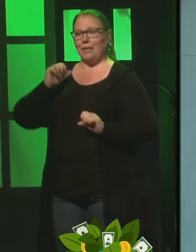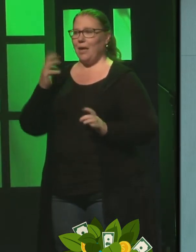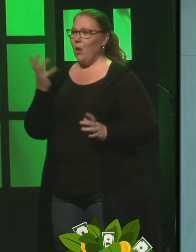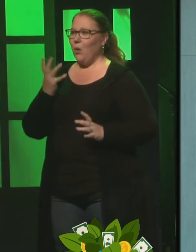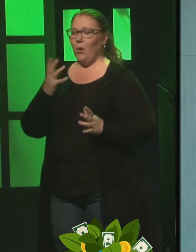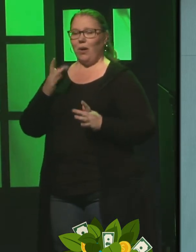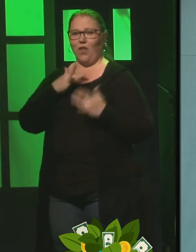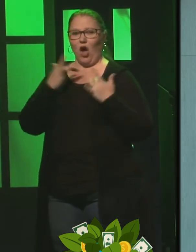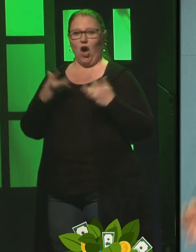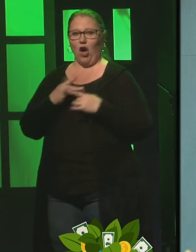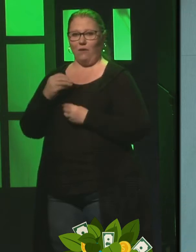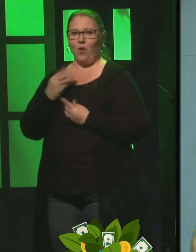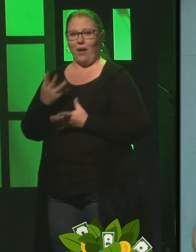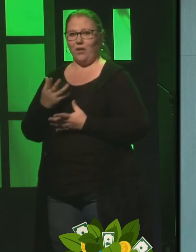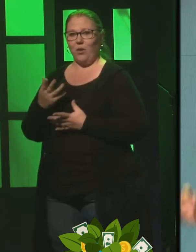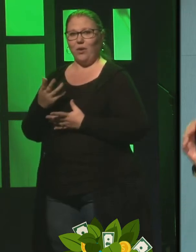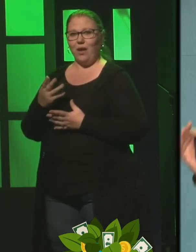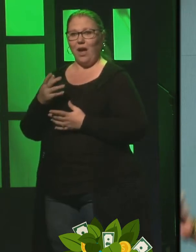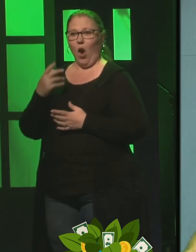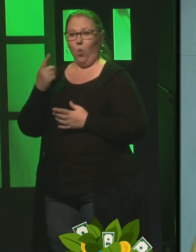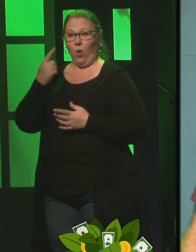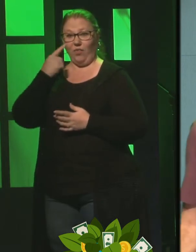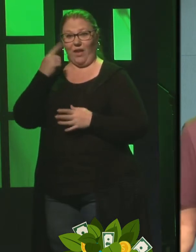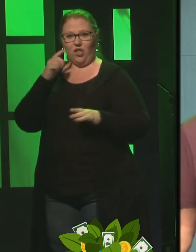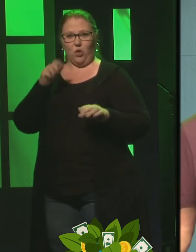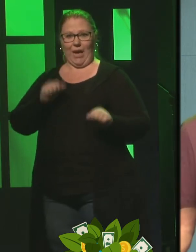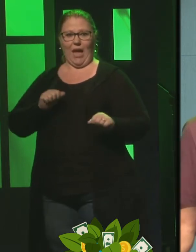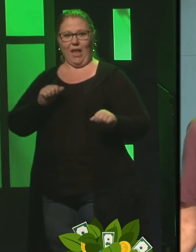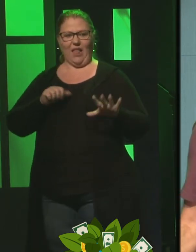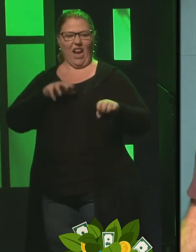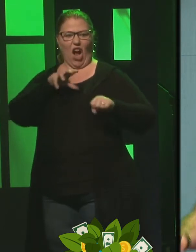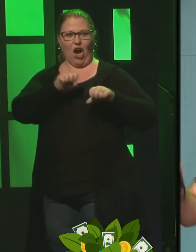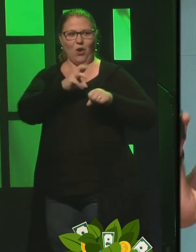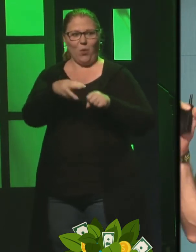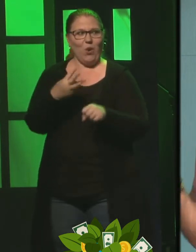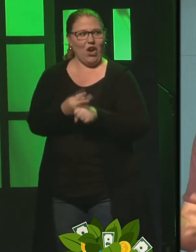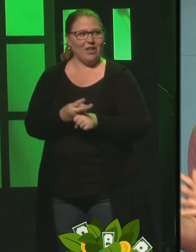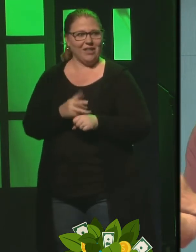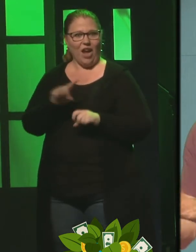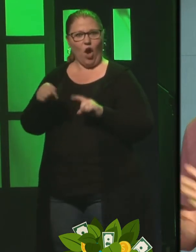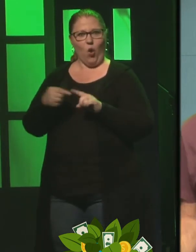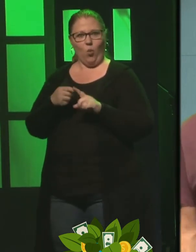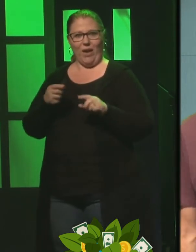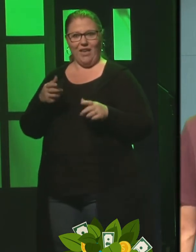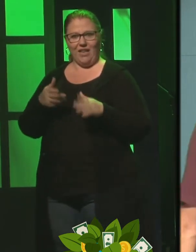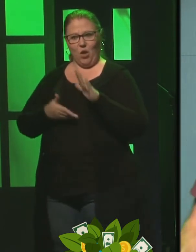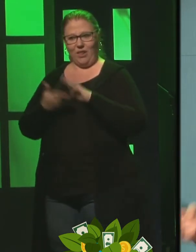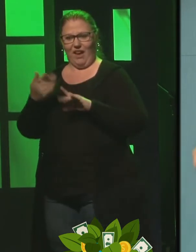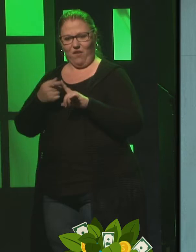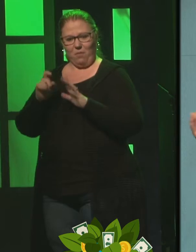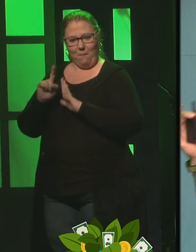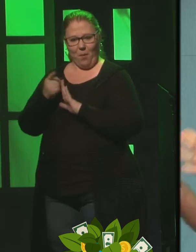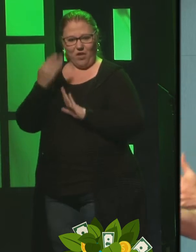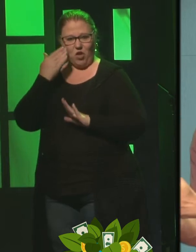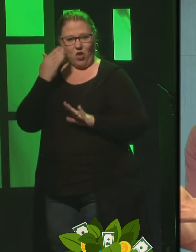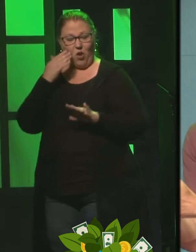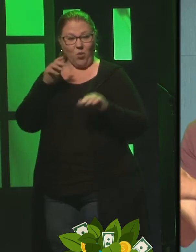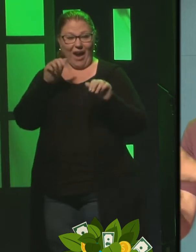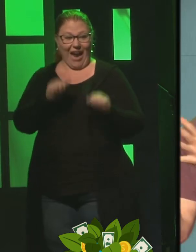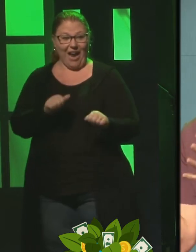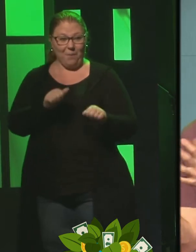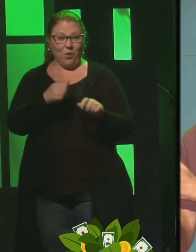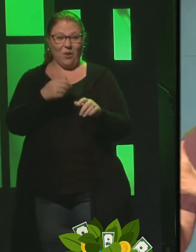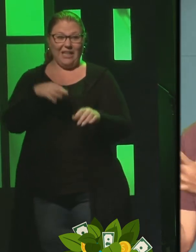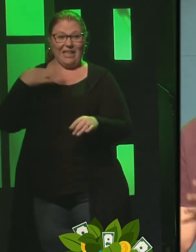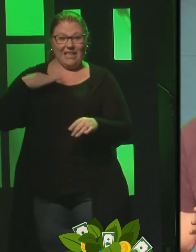of gratitude. One empowers you to think you can conquer the world. Like when you walk away from a moment where you know you were able to make a difference in